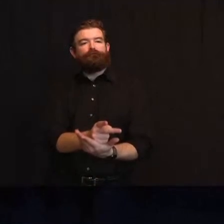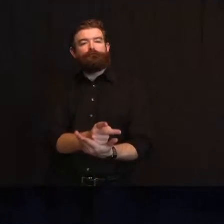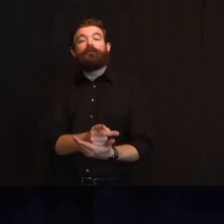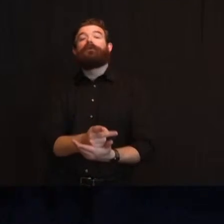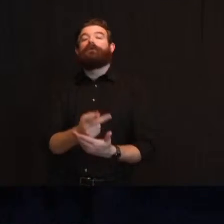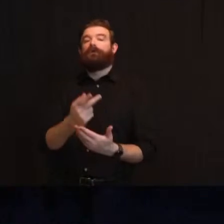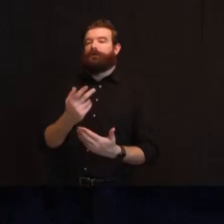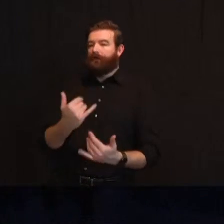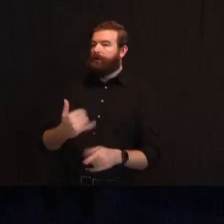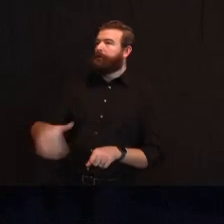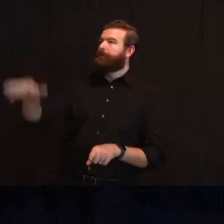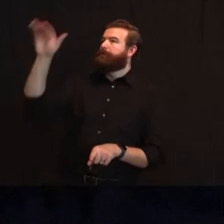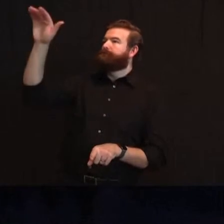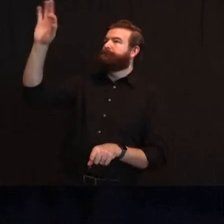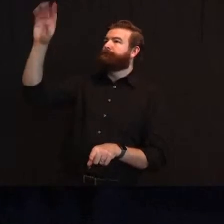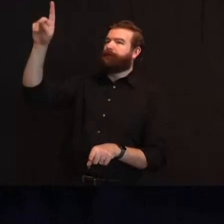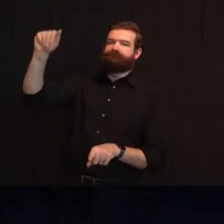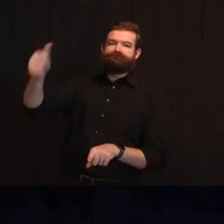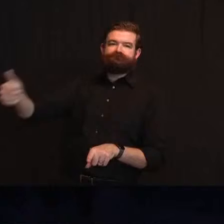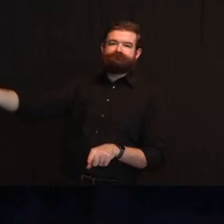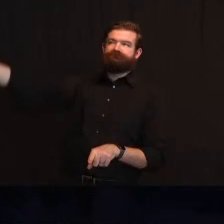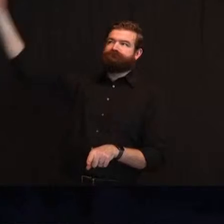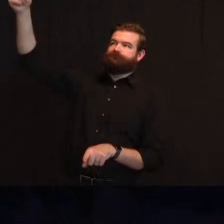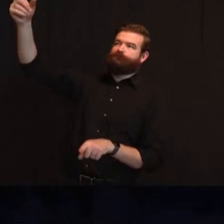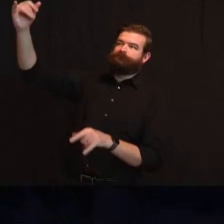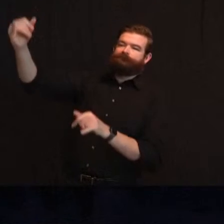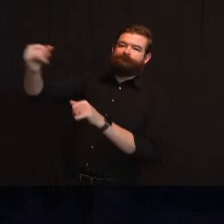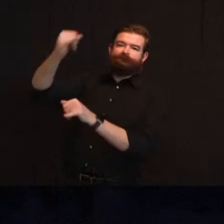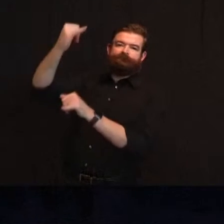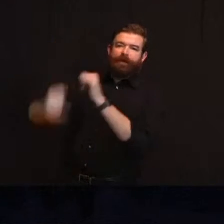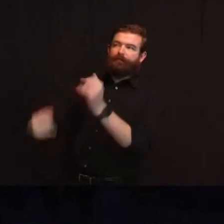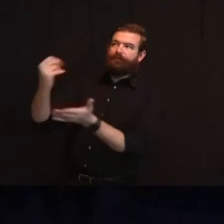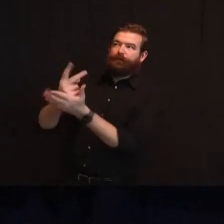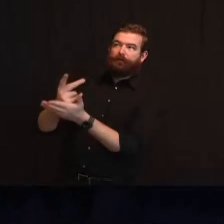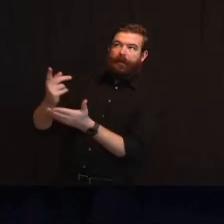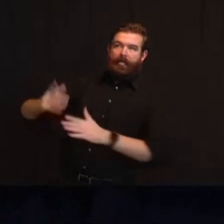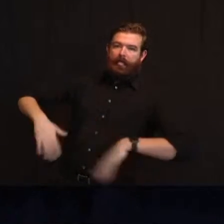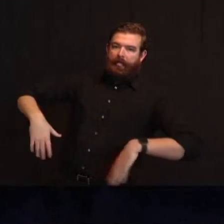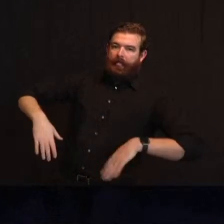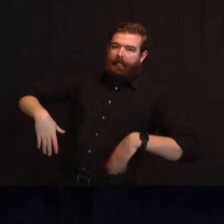Pfizer vaccine. Following these recommendations,